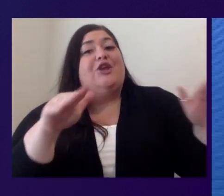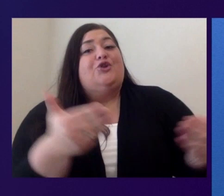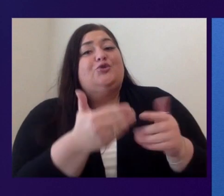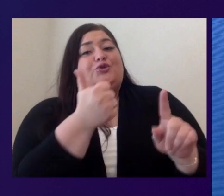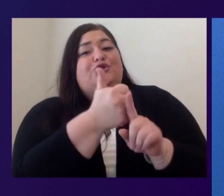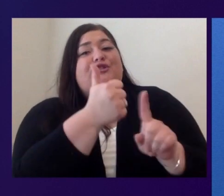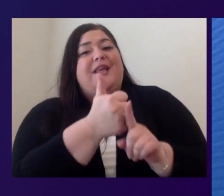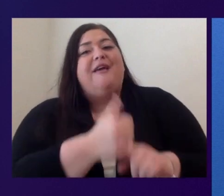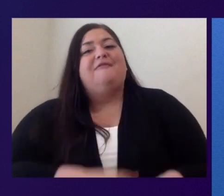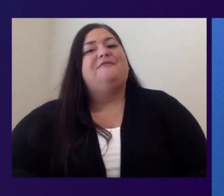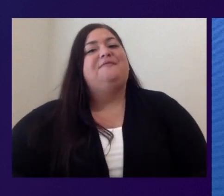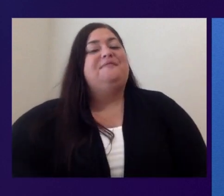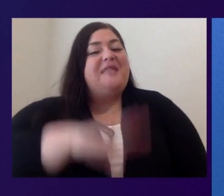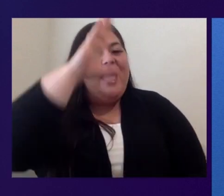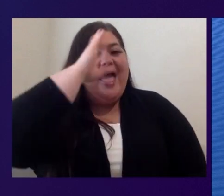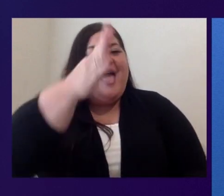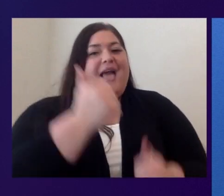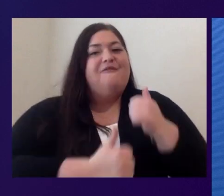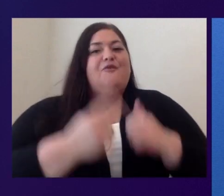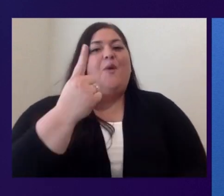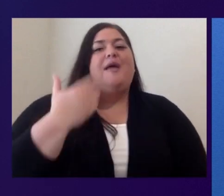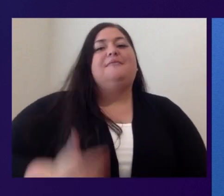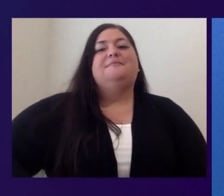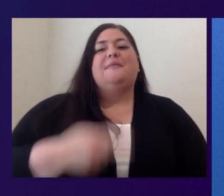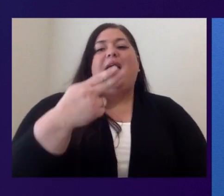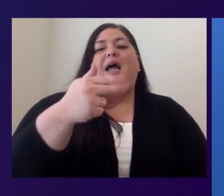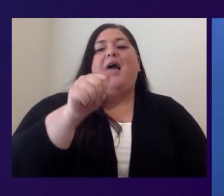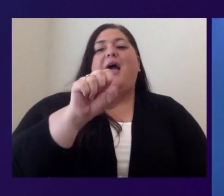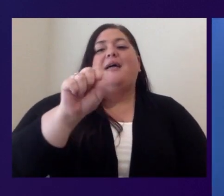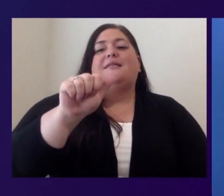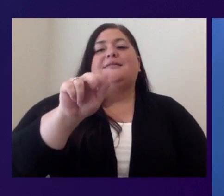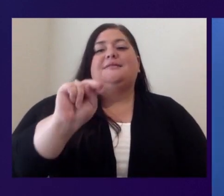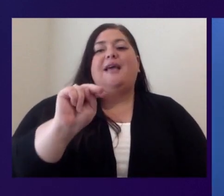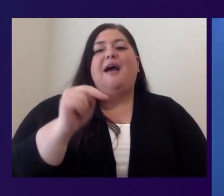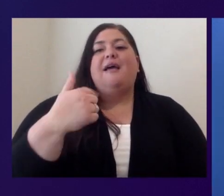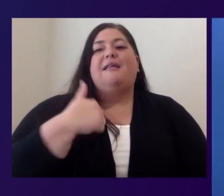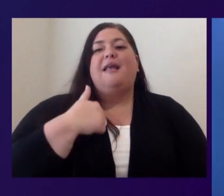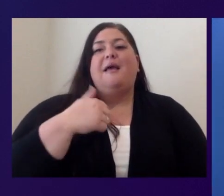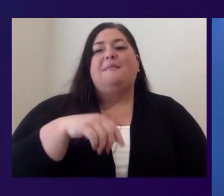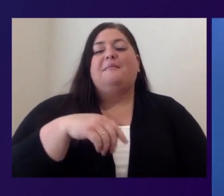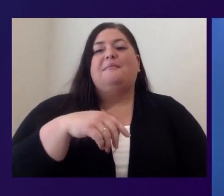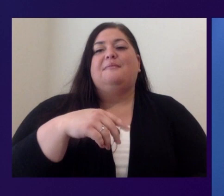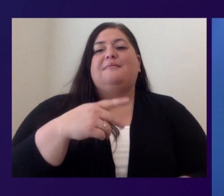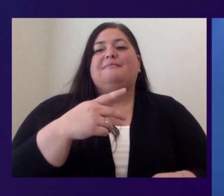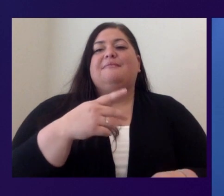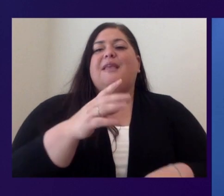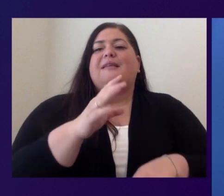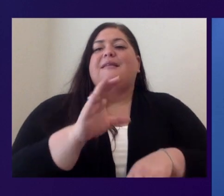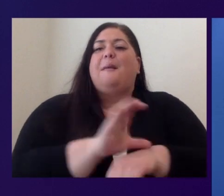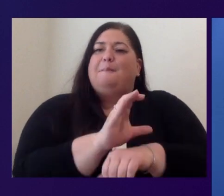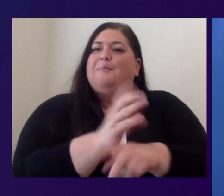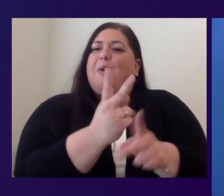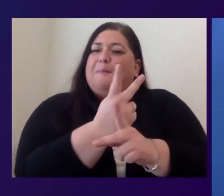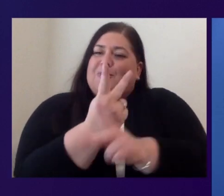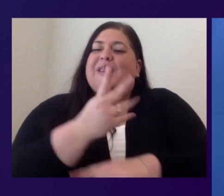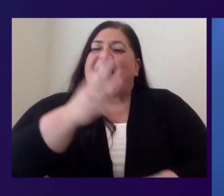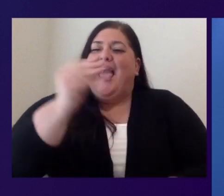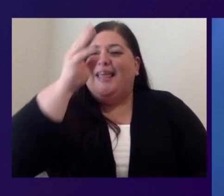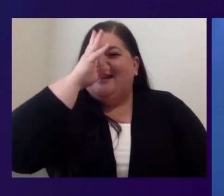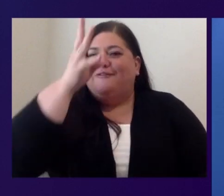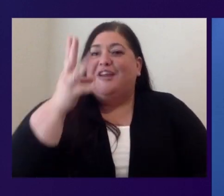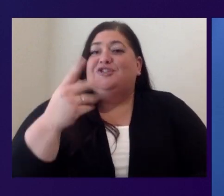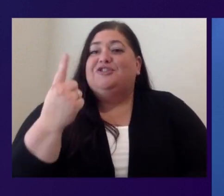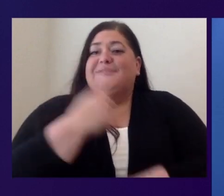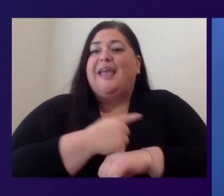you, AM. My name is Hassan. I am a head of product here at AWS End User Computing. Primarily, I focus on